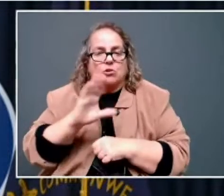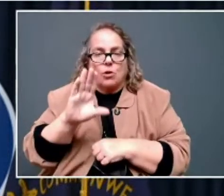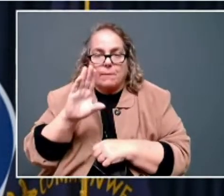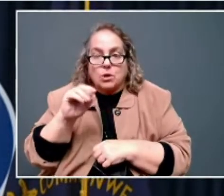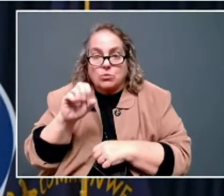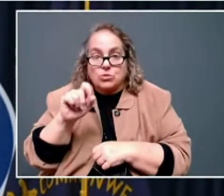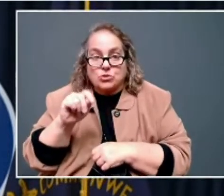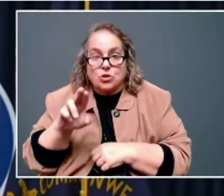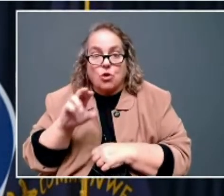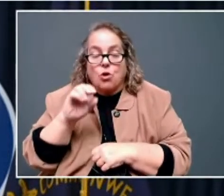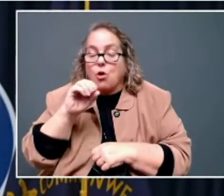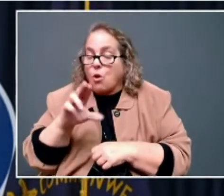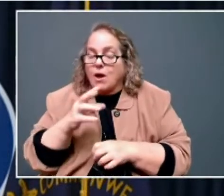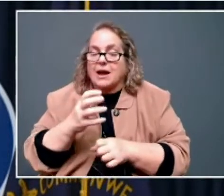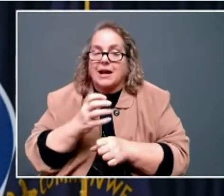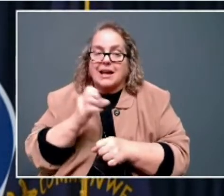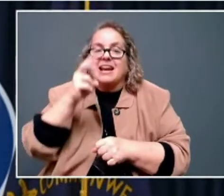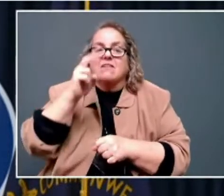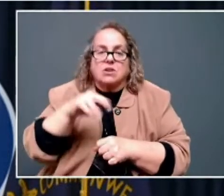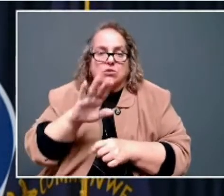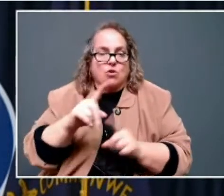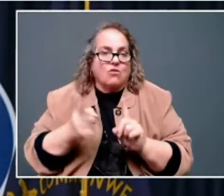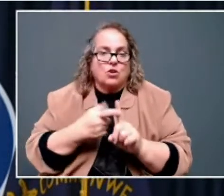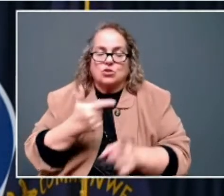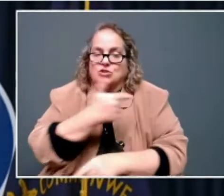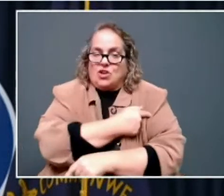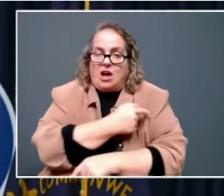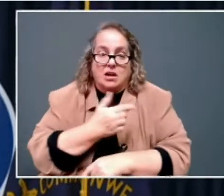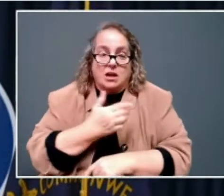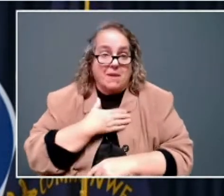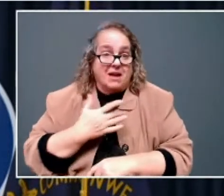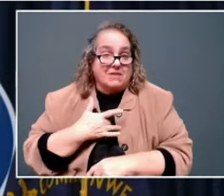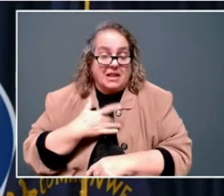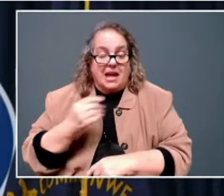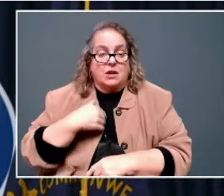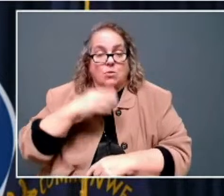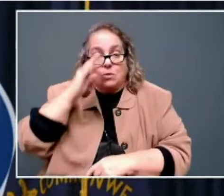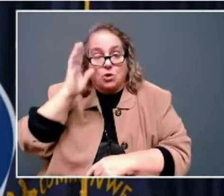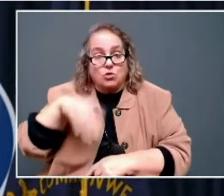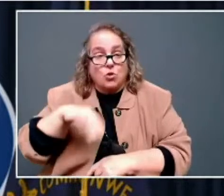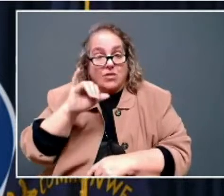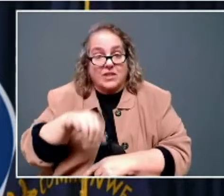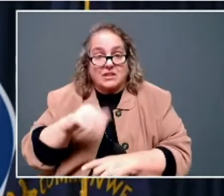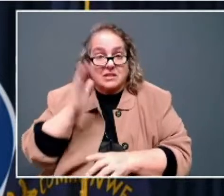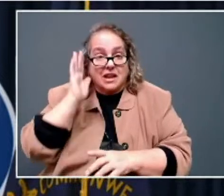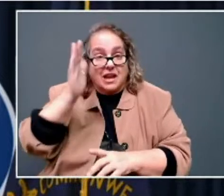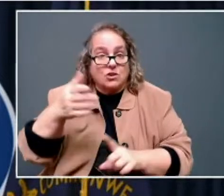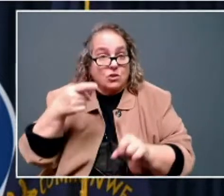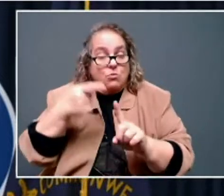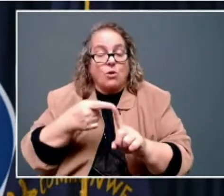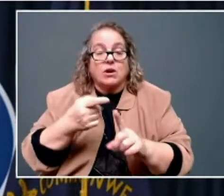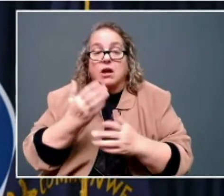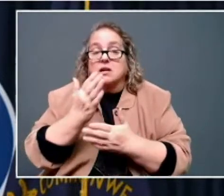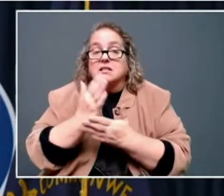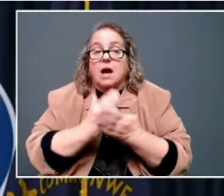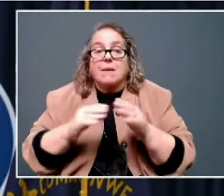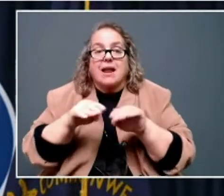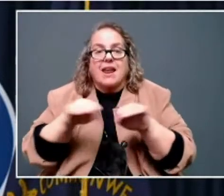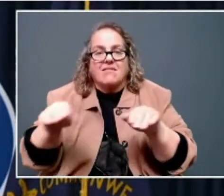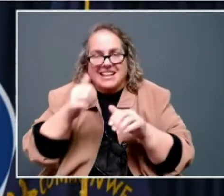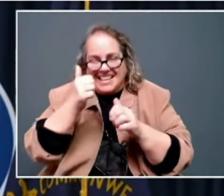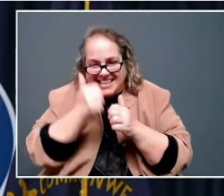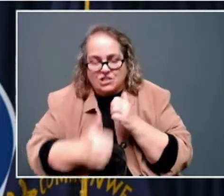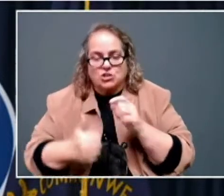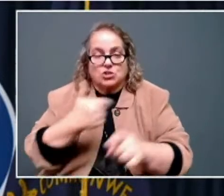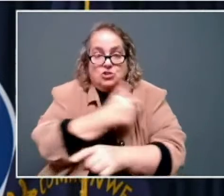or getting even their first shot. Now, my belief, and we'll know this at some point, is you get some level with every single shot. So your chances to